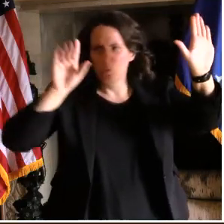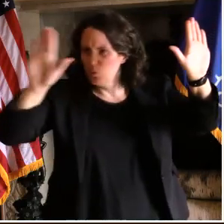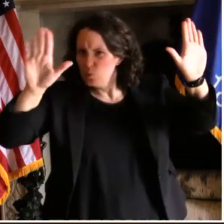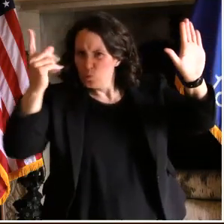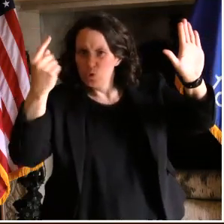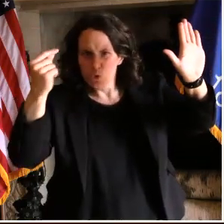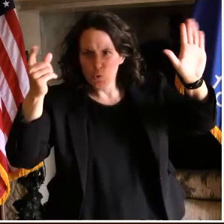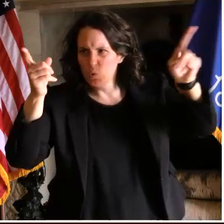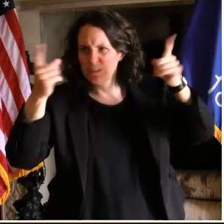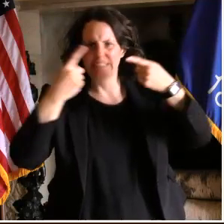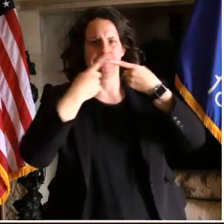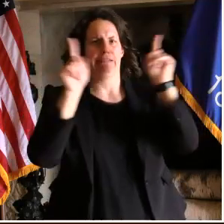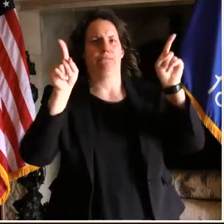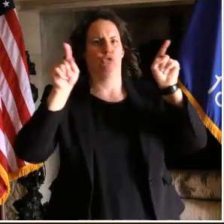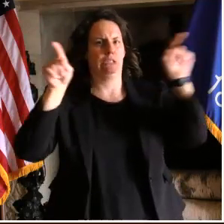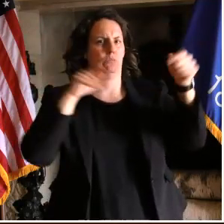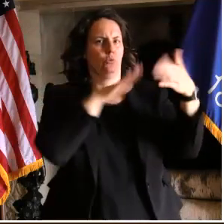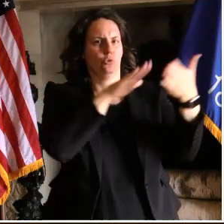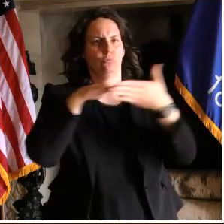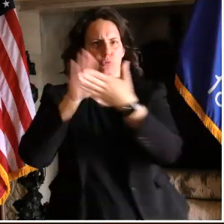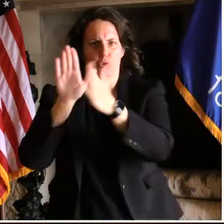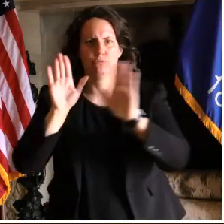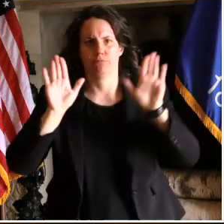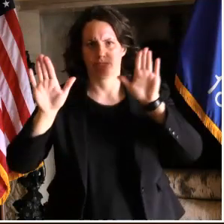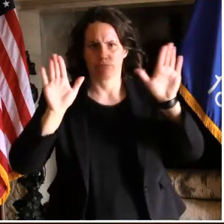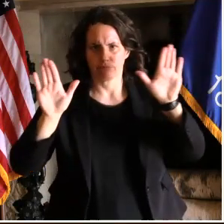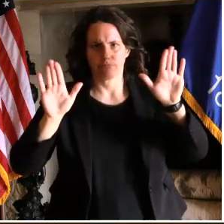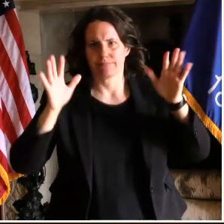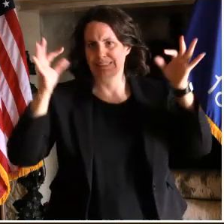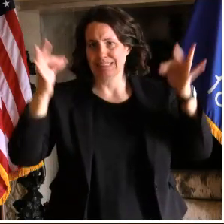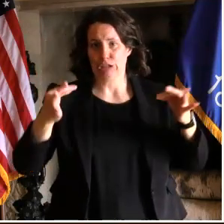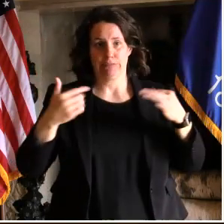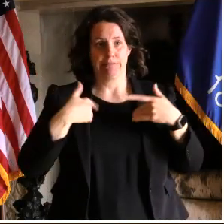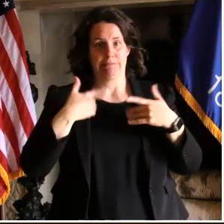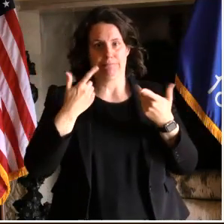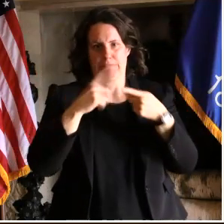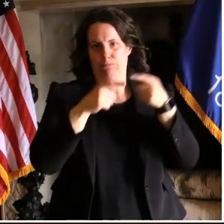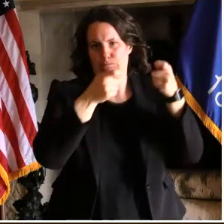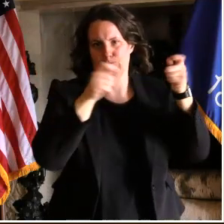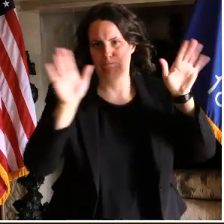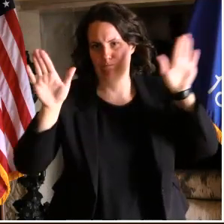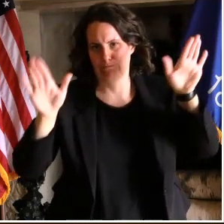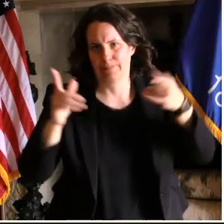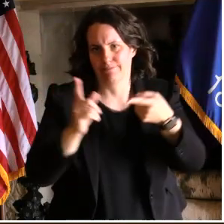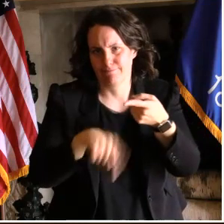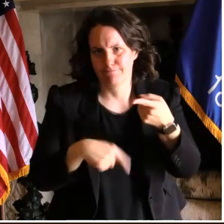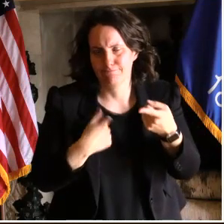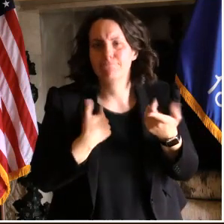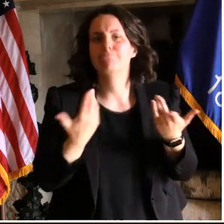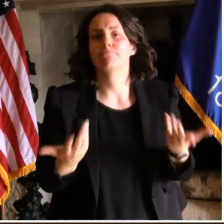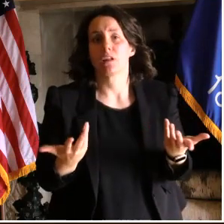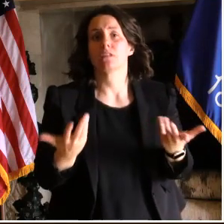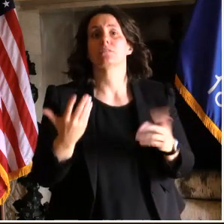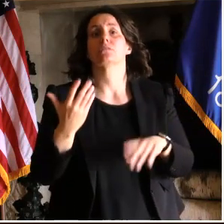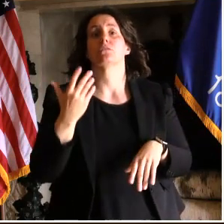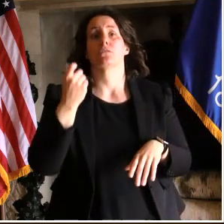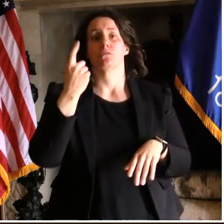that's the decisions are made state by state, but also it's important for us to show a